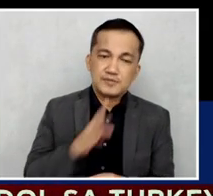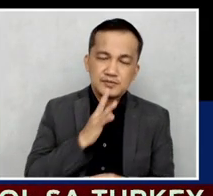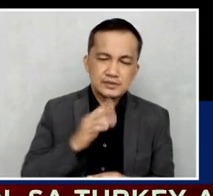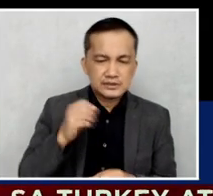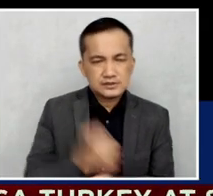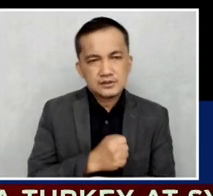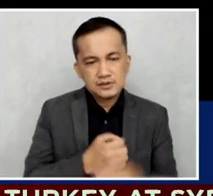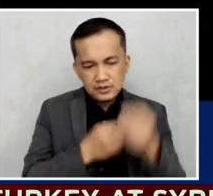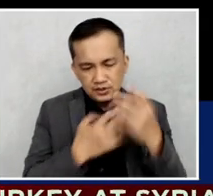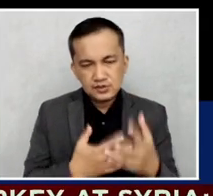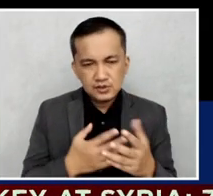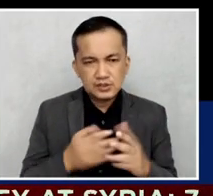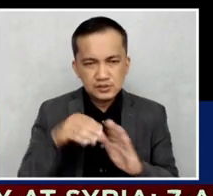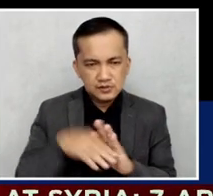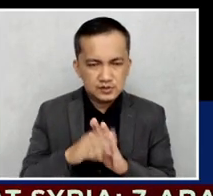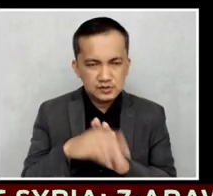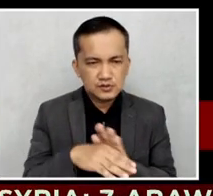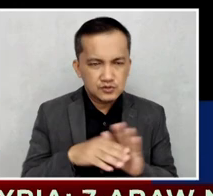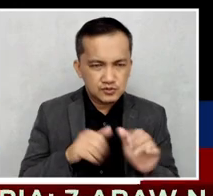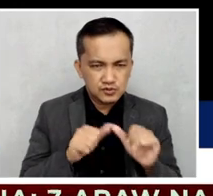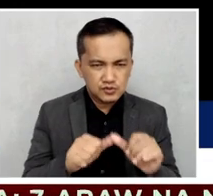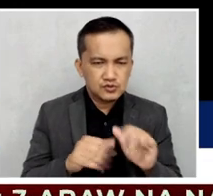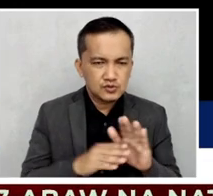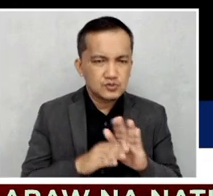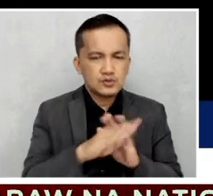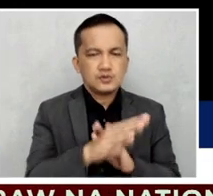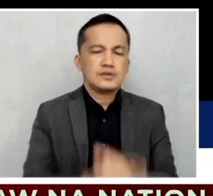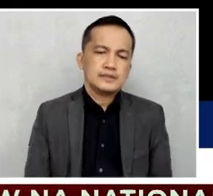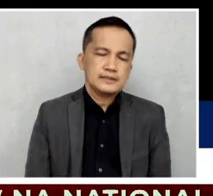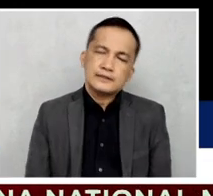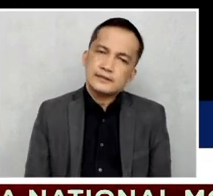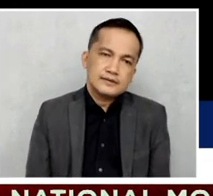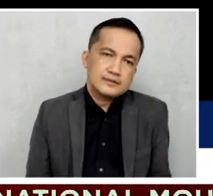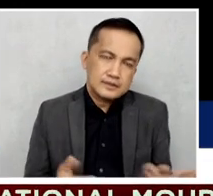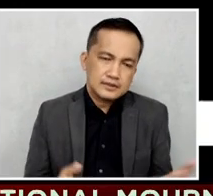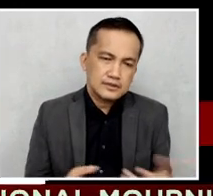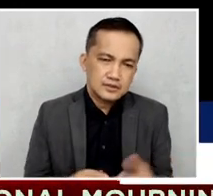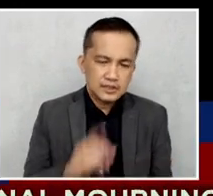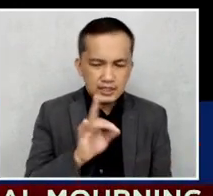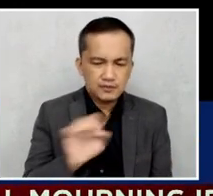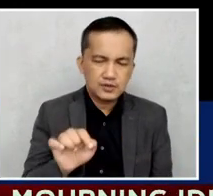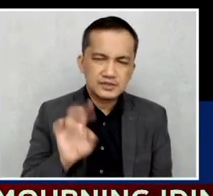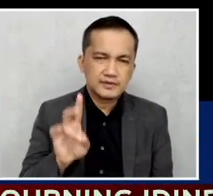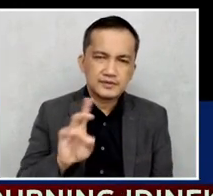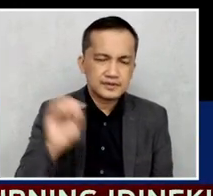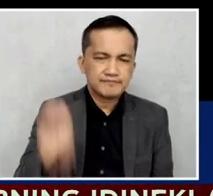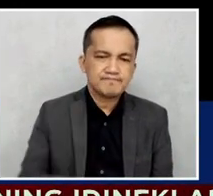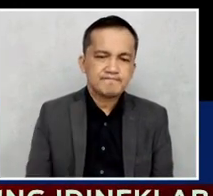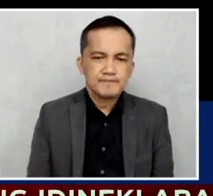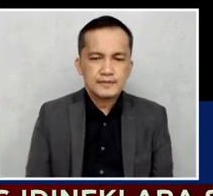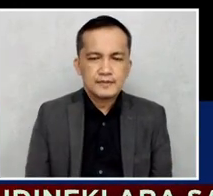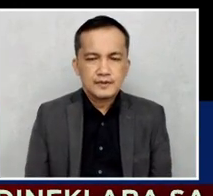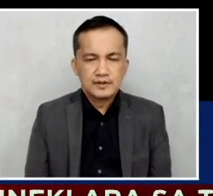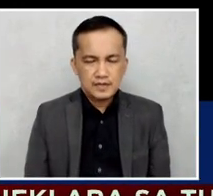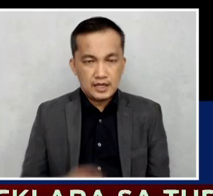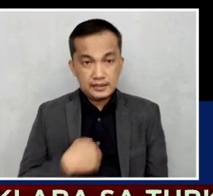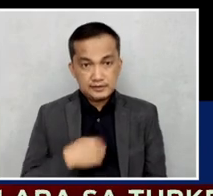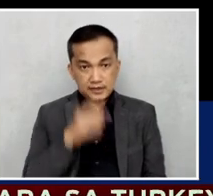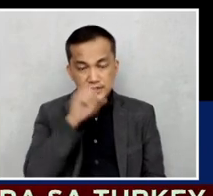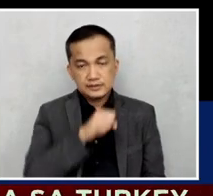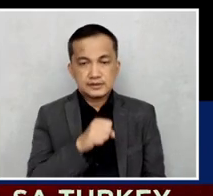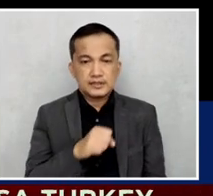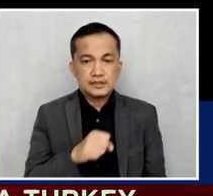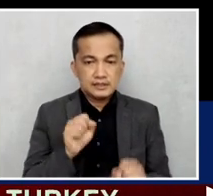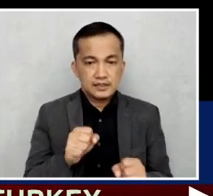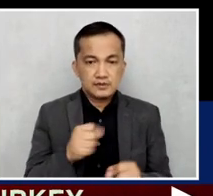today that inflation has continued to increase up to 8.7%. I suppose it can only be